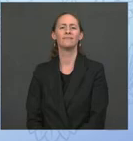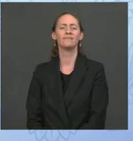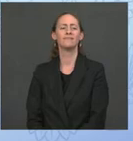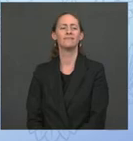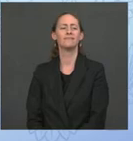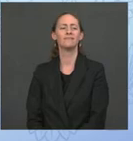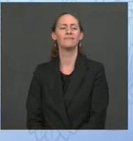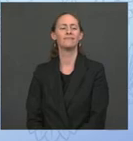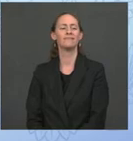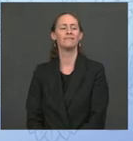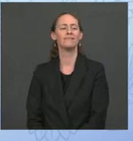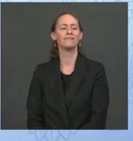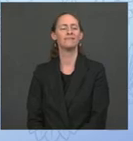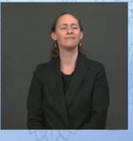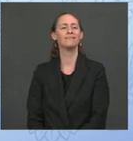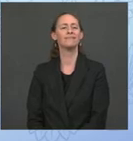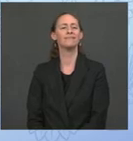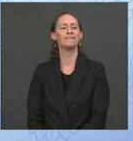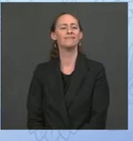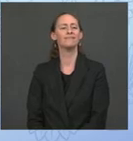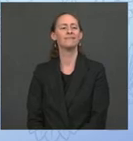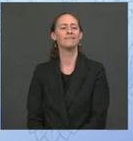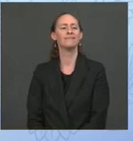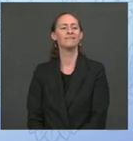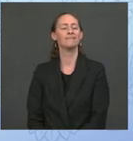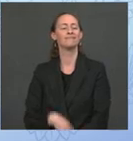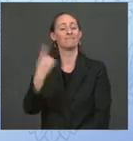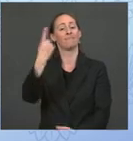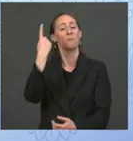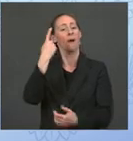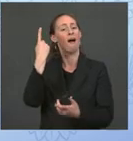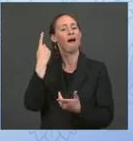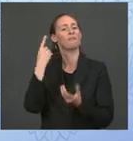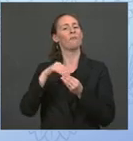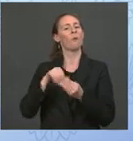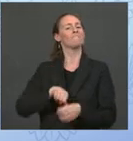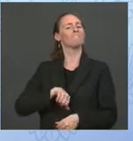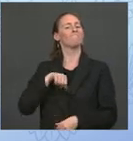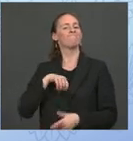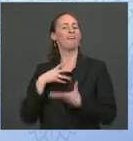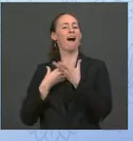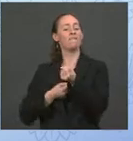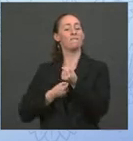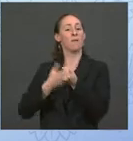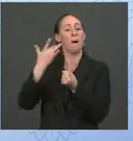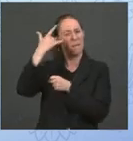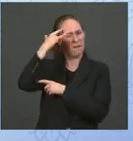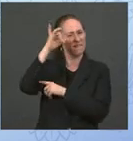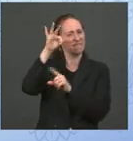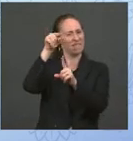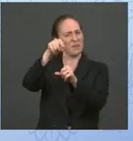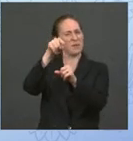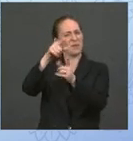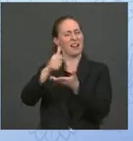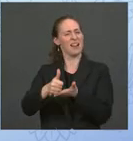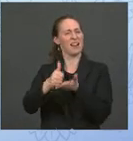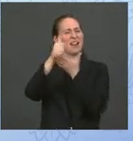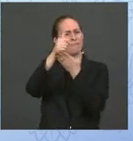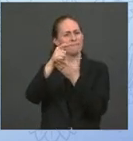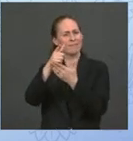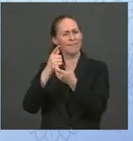Someone is standing a little taller because you helped her find the confidence she